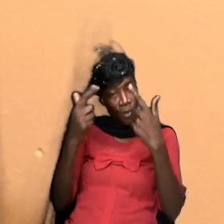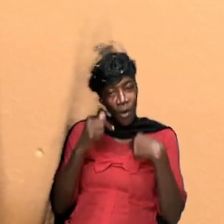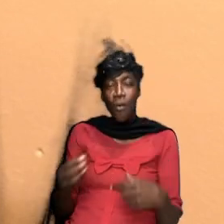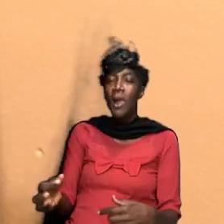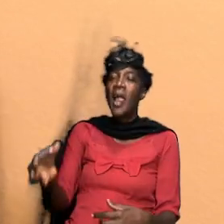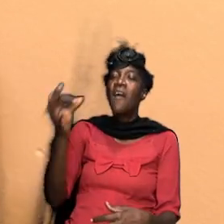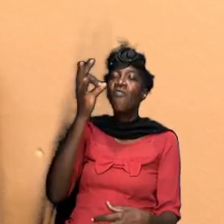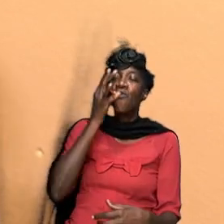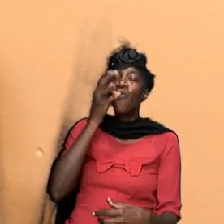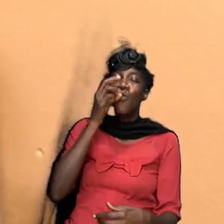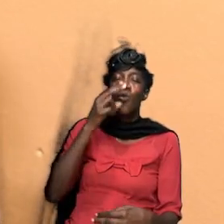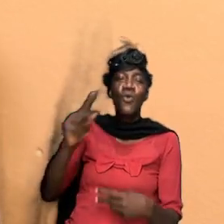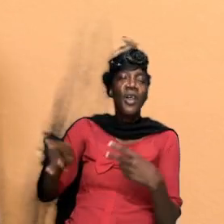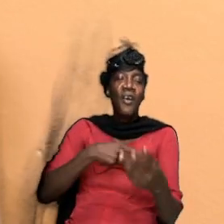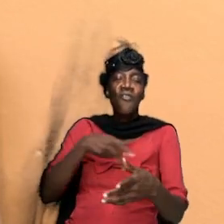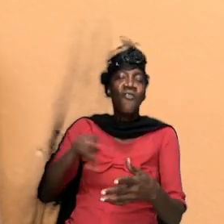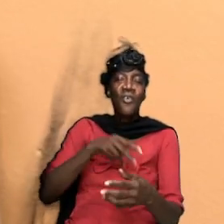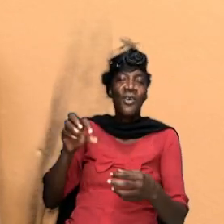fun, and fellowship.